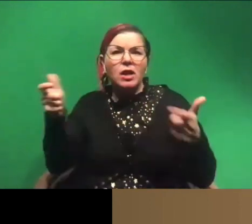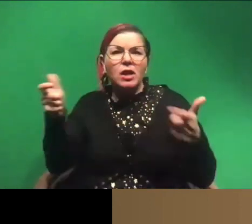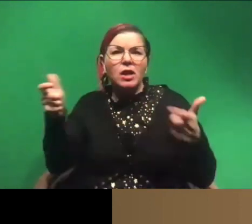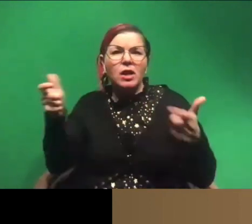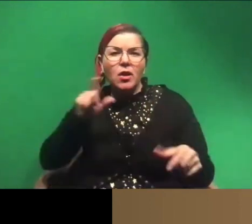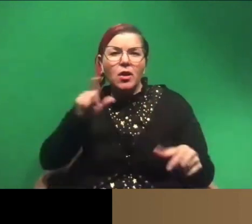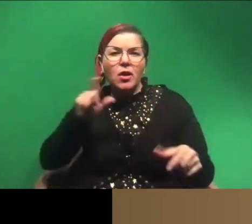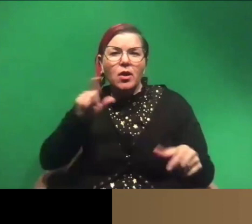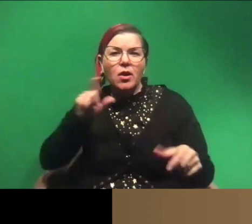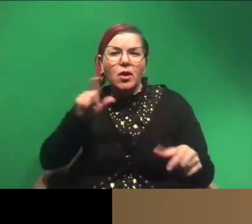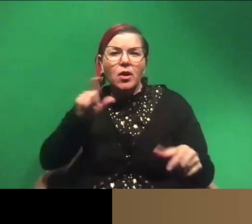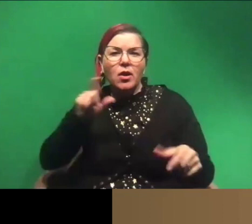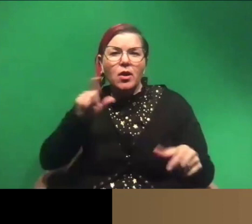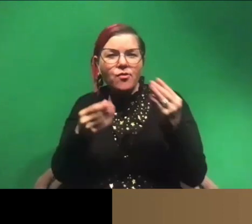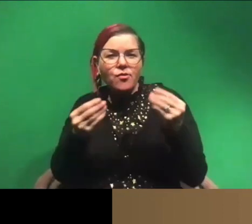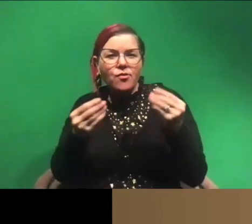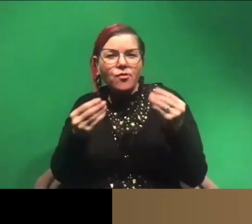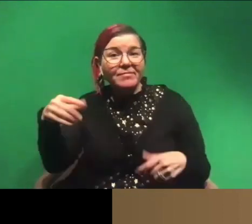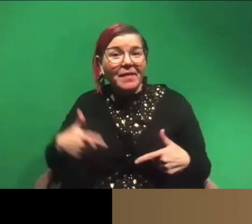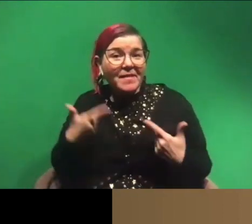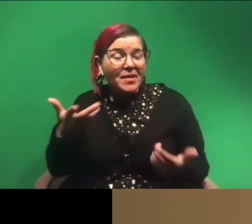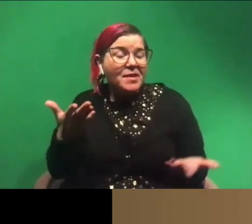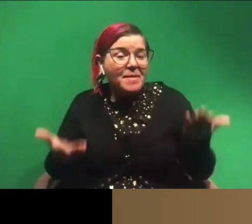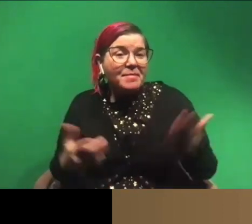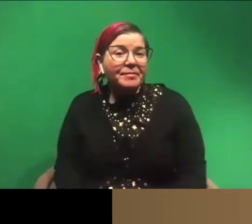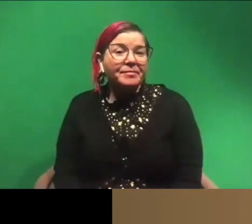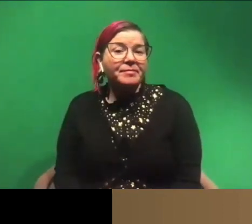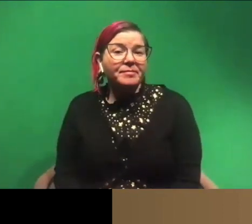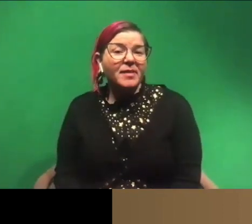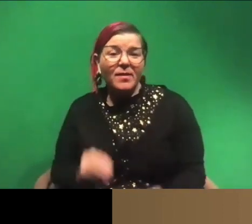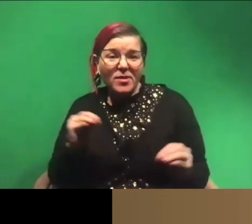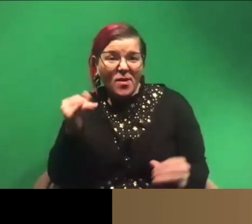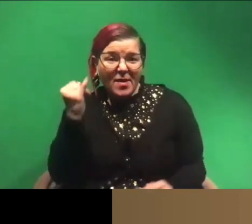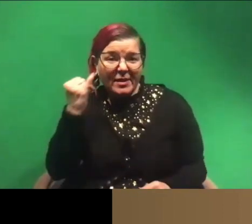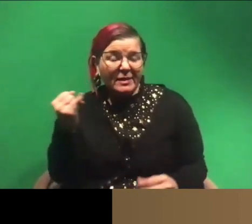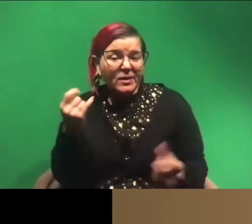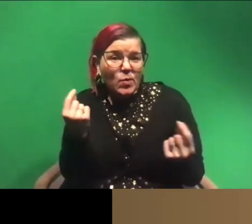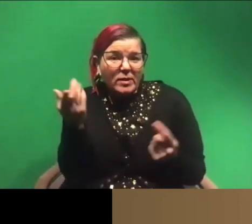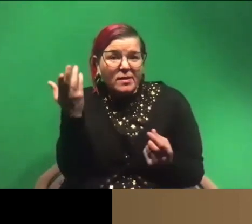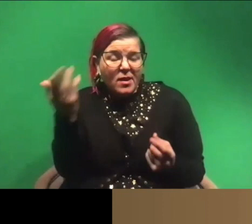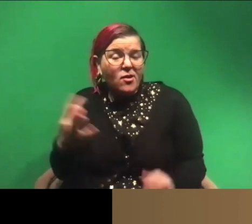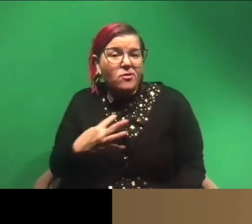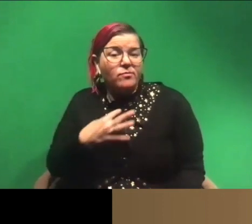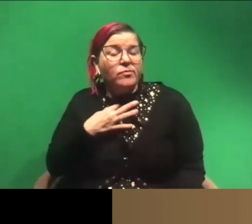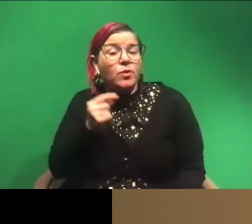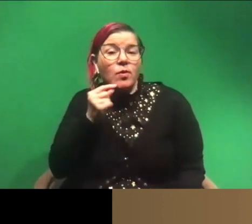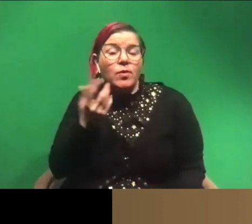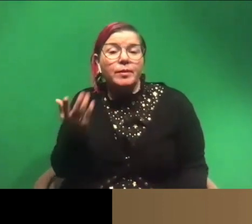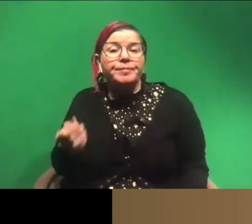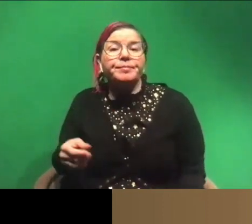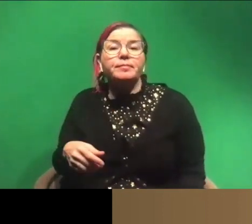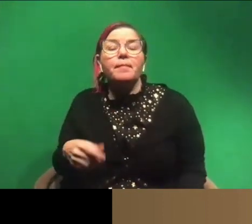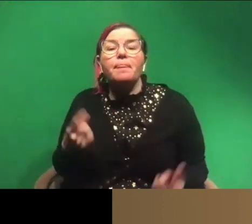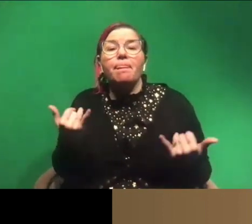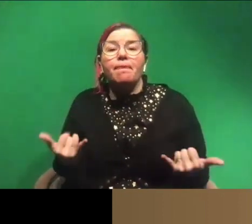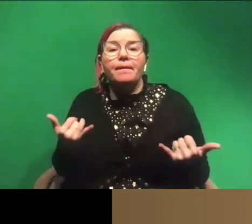so maybe there's even some cephalopods living under there. So we really have no idea at all. And so one of the cool things that's going on right now